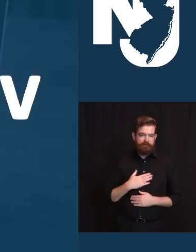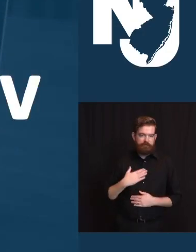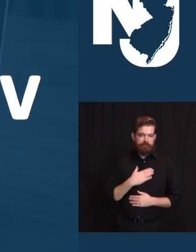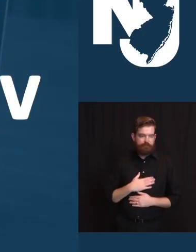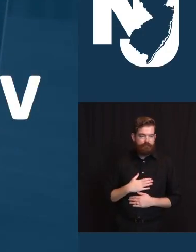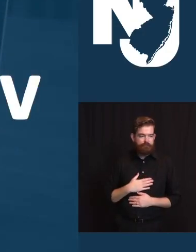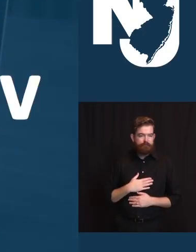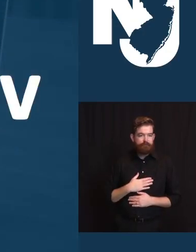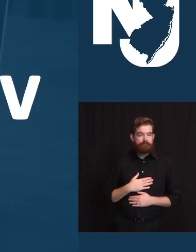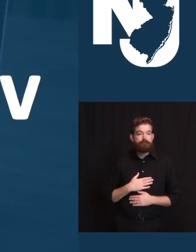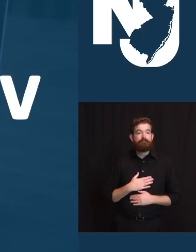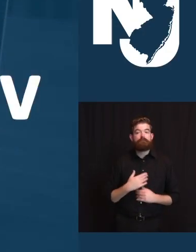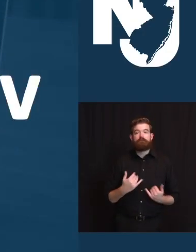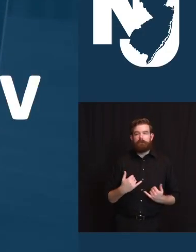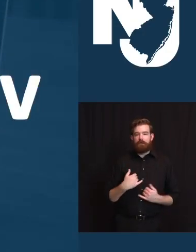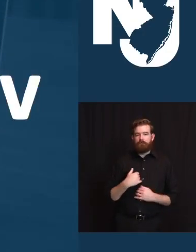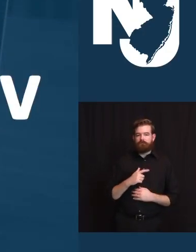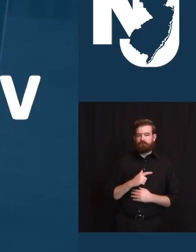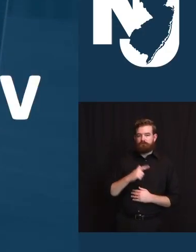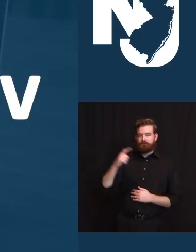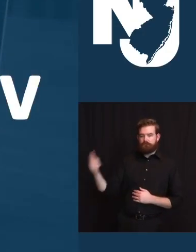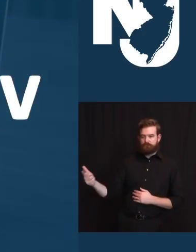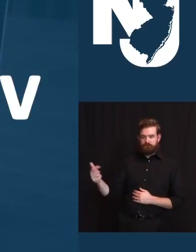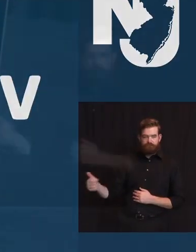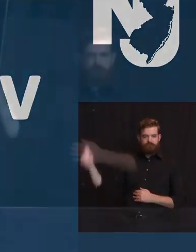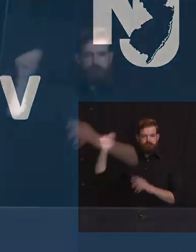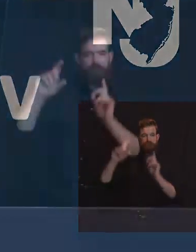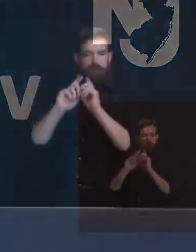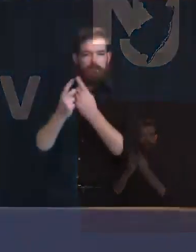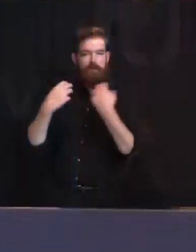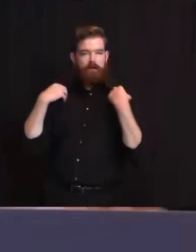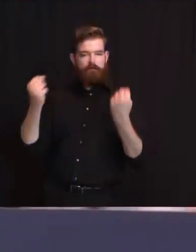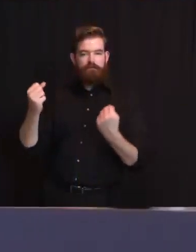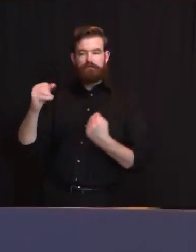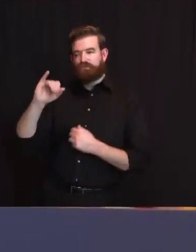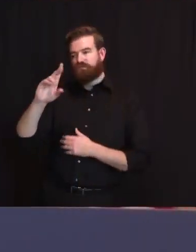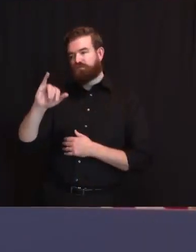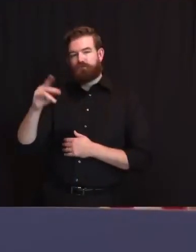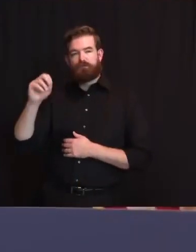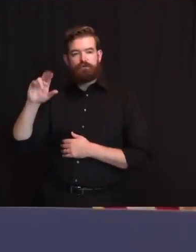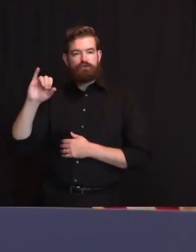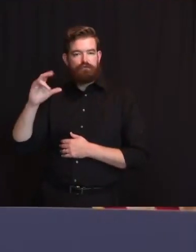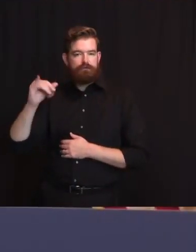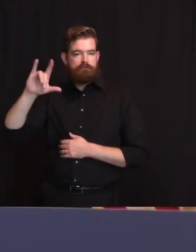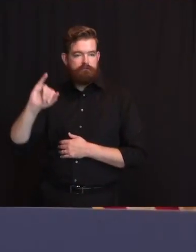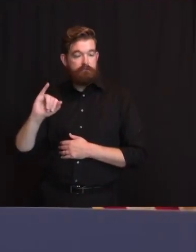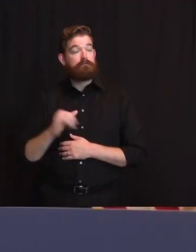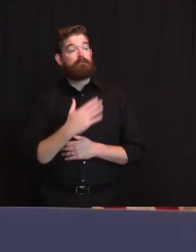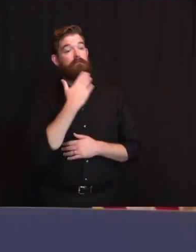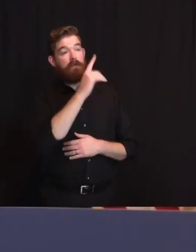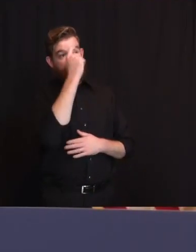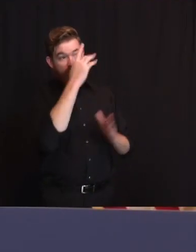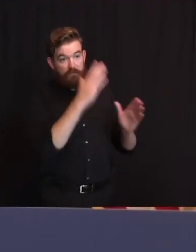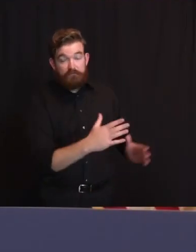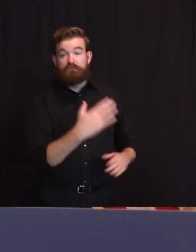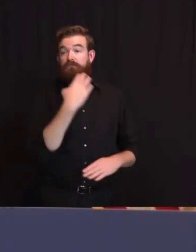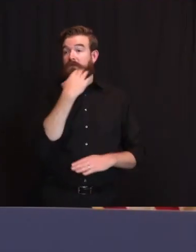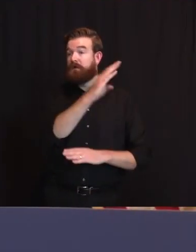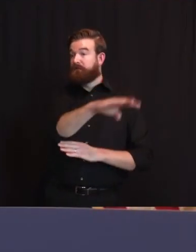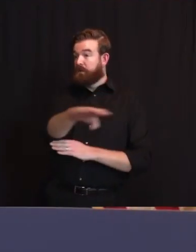no introduction, the Commissioner of the Department of Health, Judy Persicelli. Thank you, Governor. Good afternoon. Well, as the Governor mentioned,